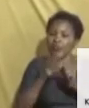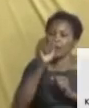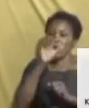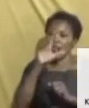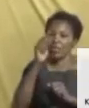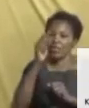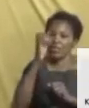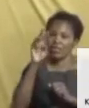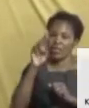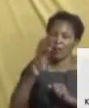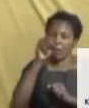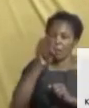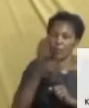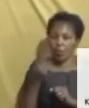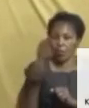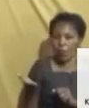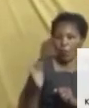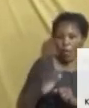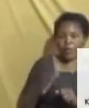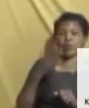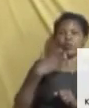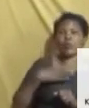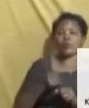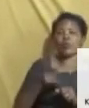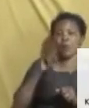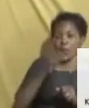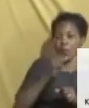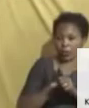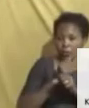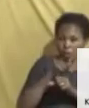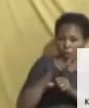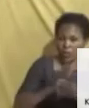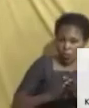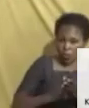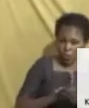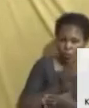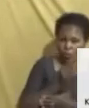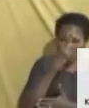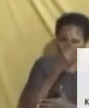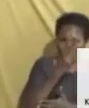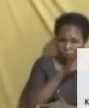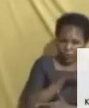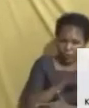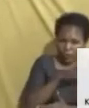the people, and they must do that through the 4 sequential steps.